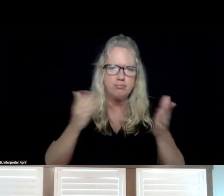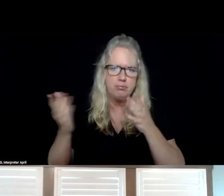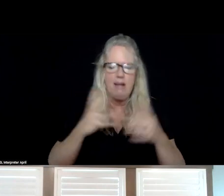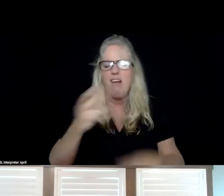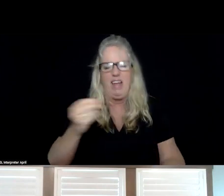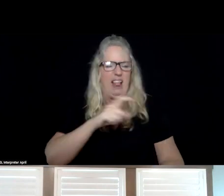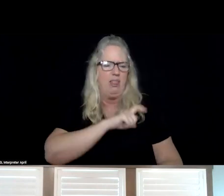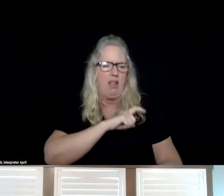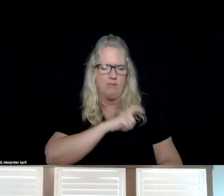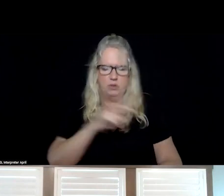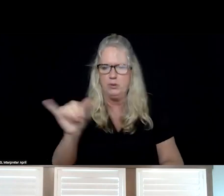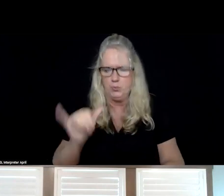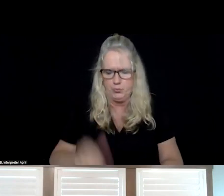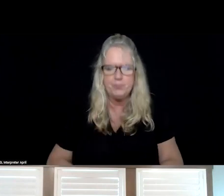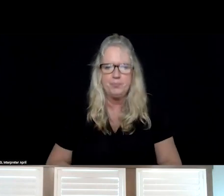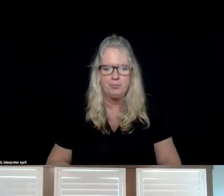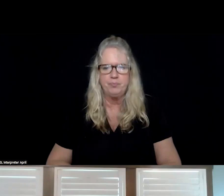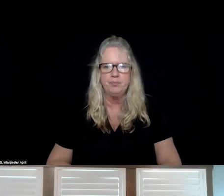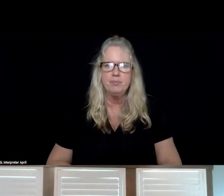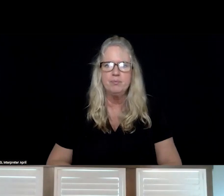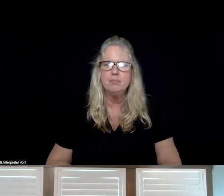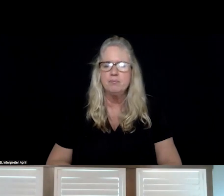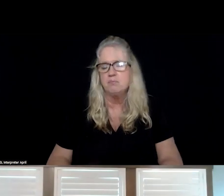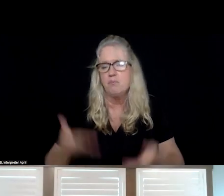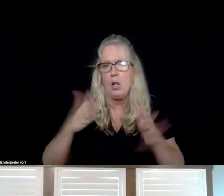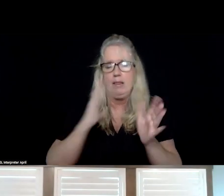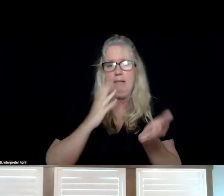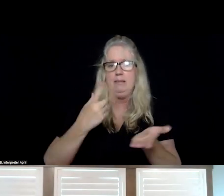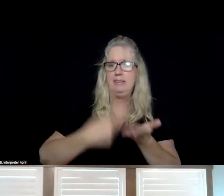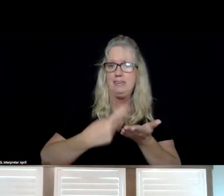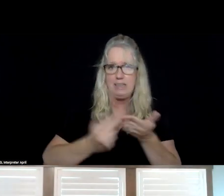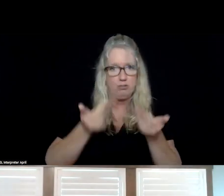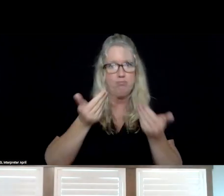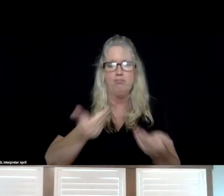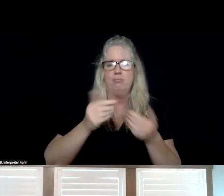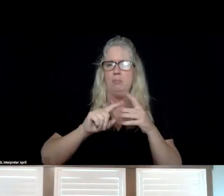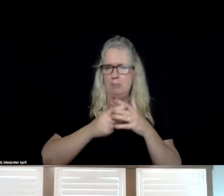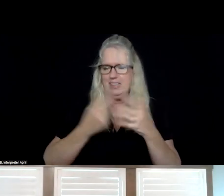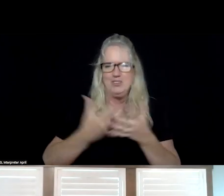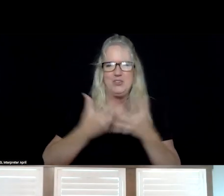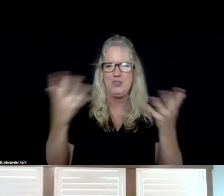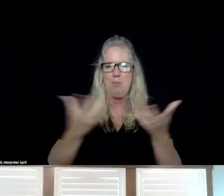enforcement. So we're thinking, let the discussions begin. There's so much to do.